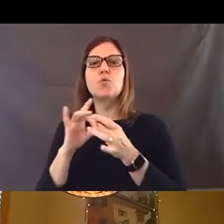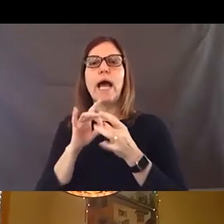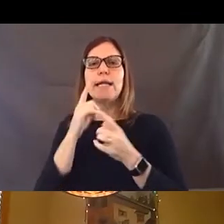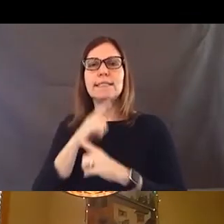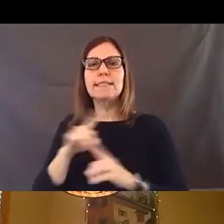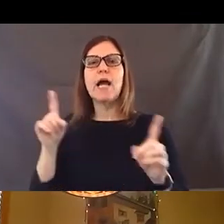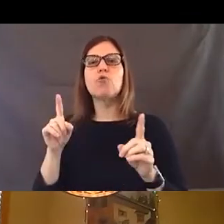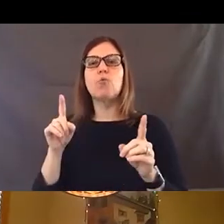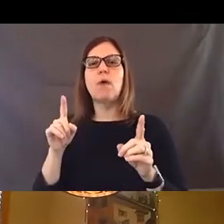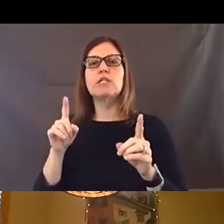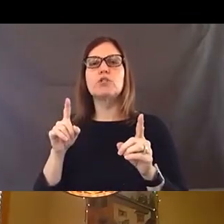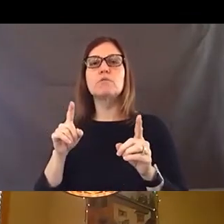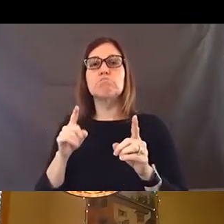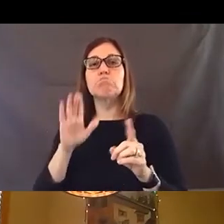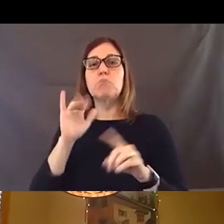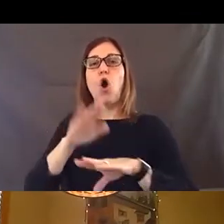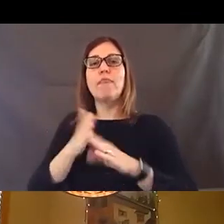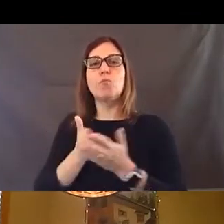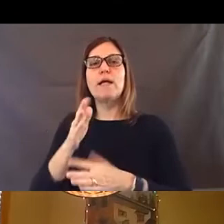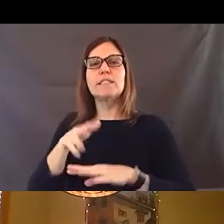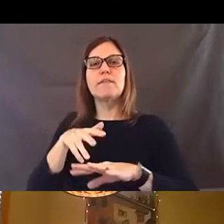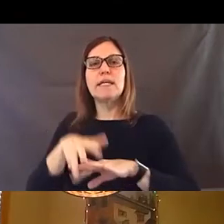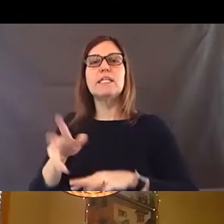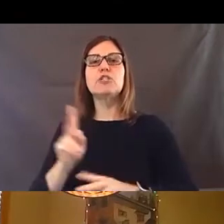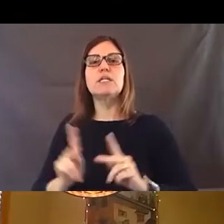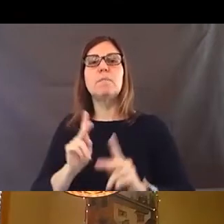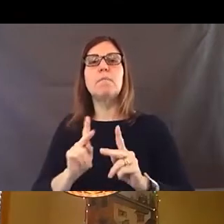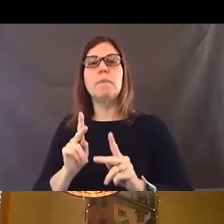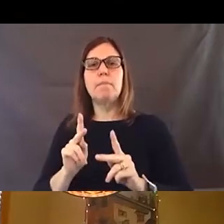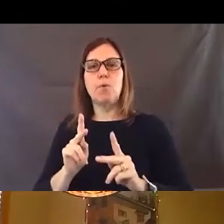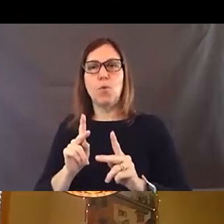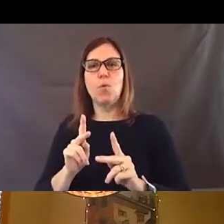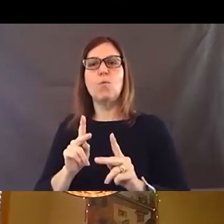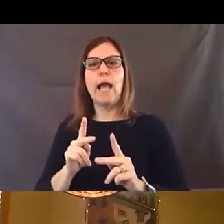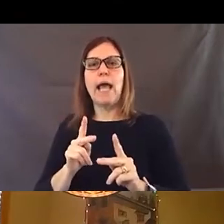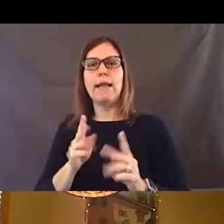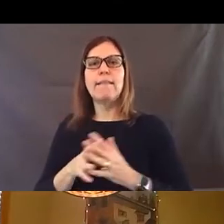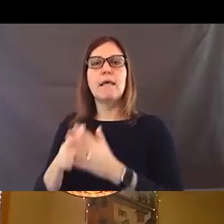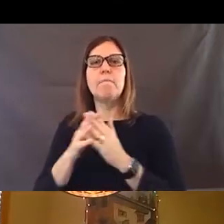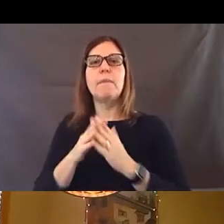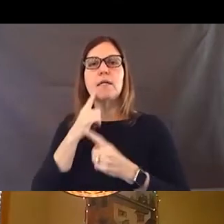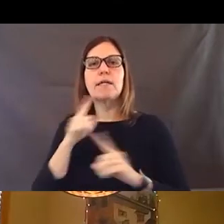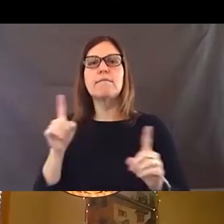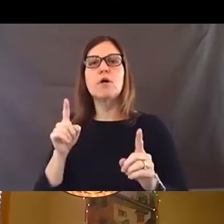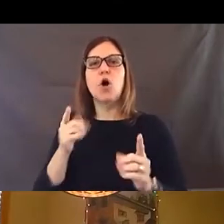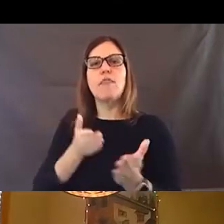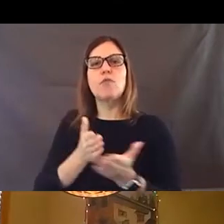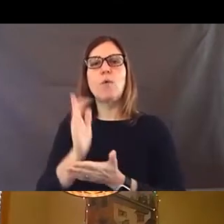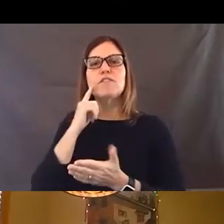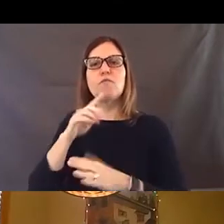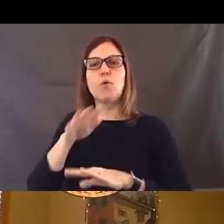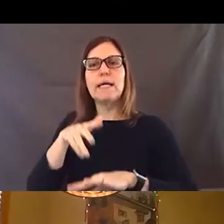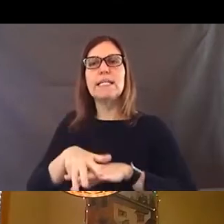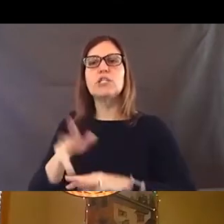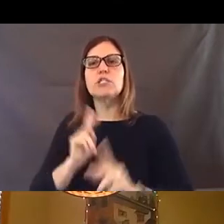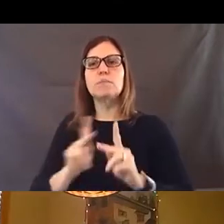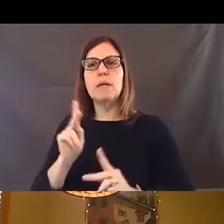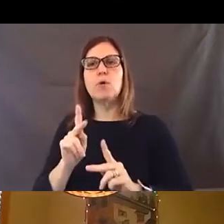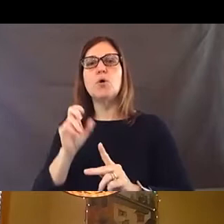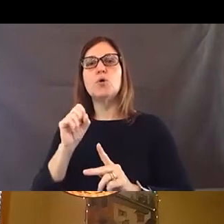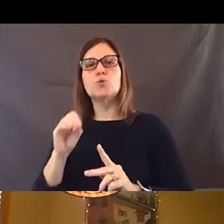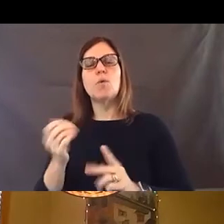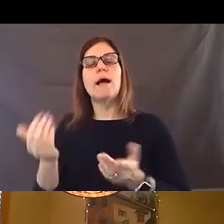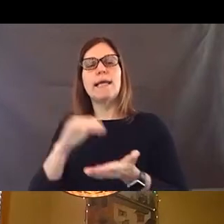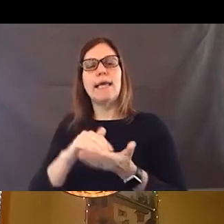Rights of Indigenous Peoples, as well as the American Declaration on the Rights of Indigenous Peoples. So again, we thank